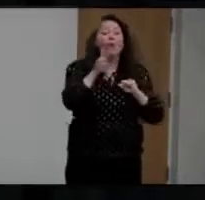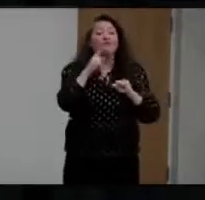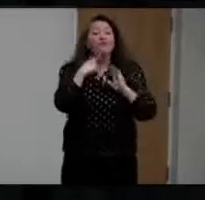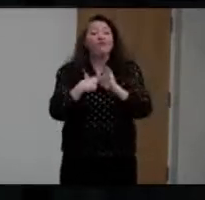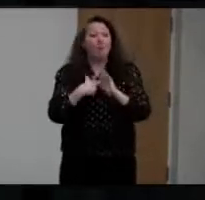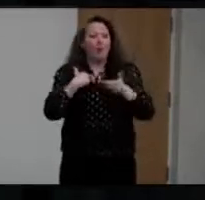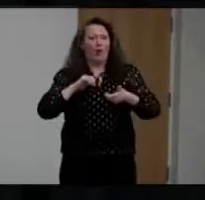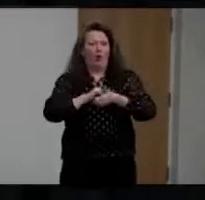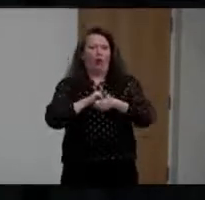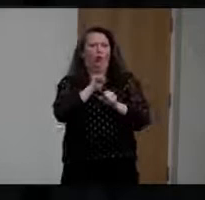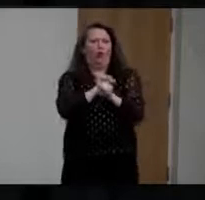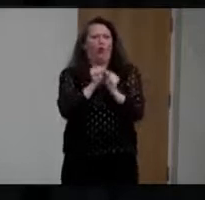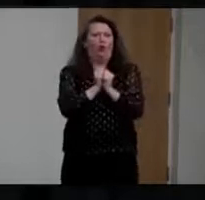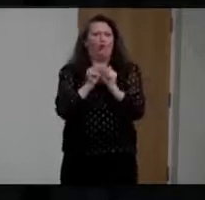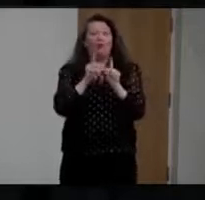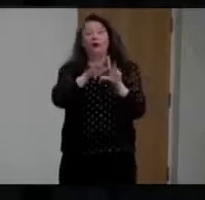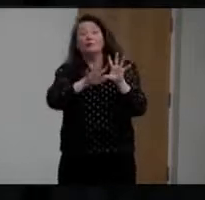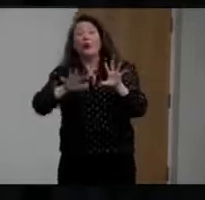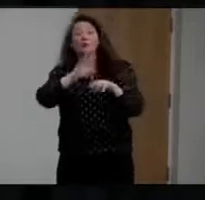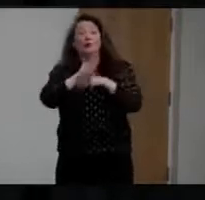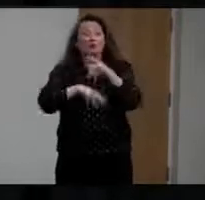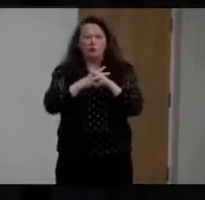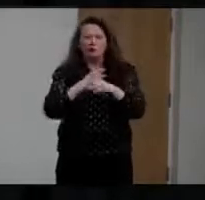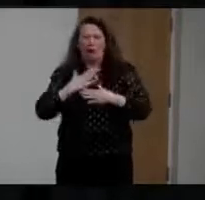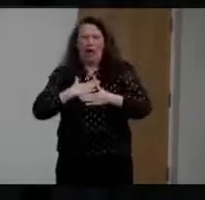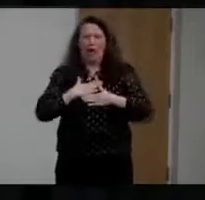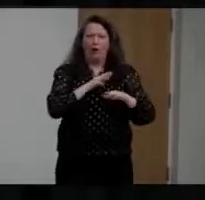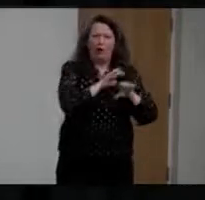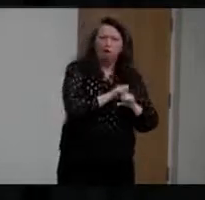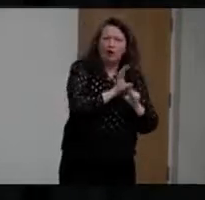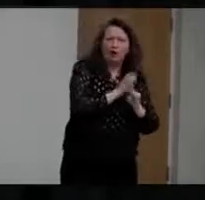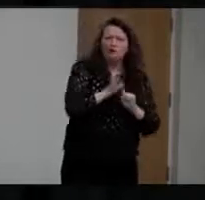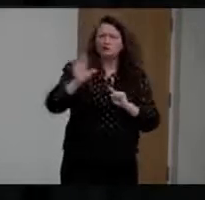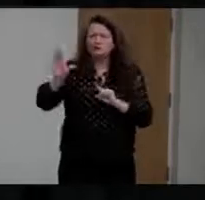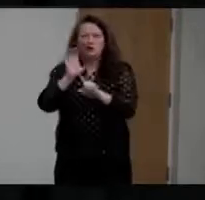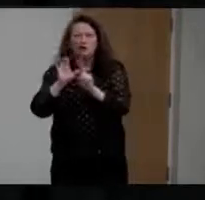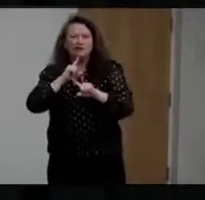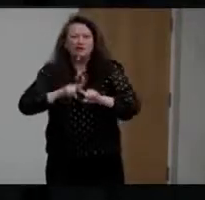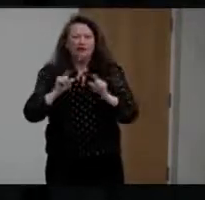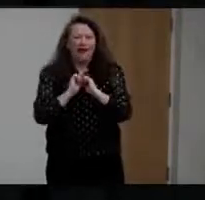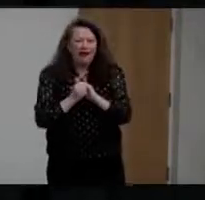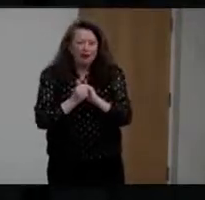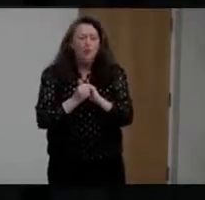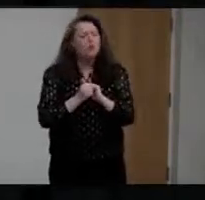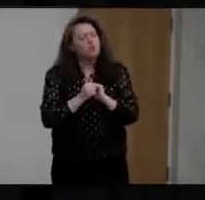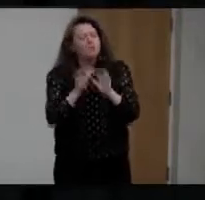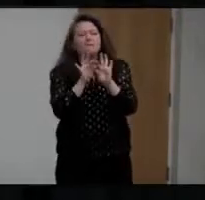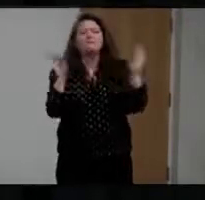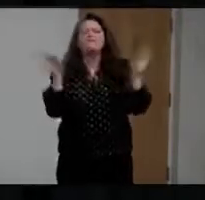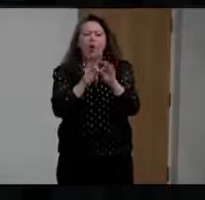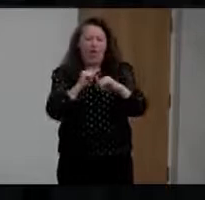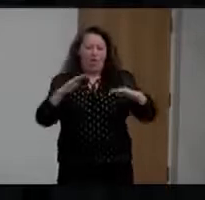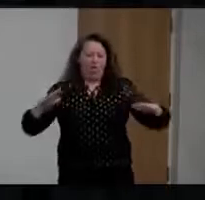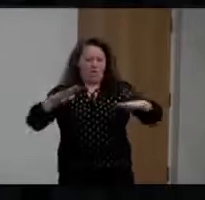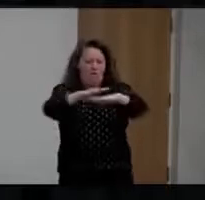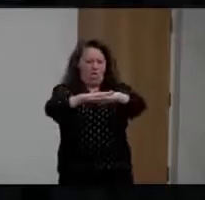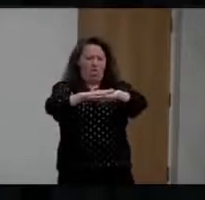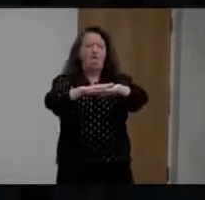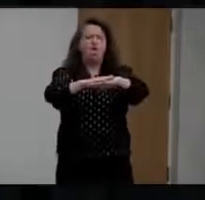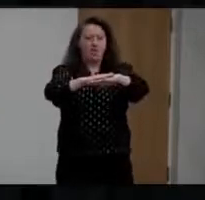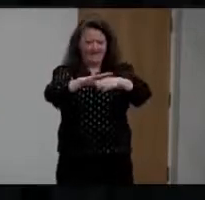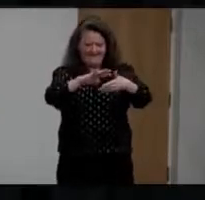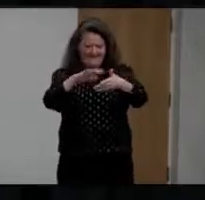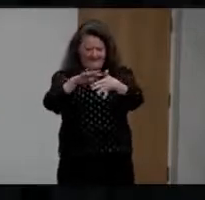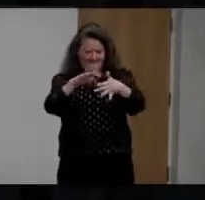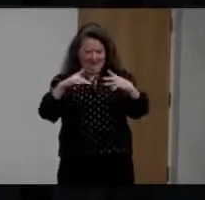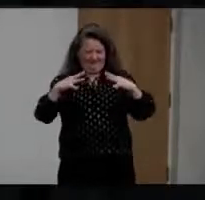And so these conversations coming together from the inception of the project are so important about what gets deployed